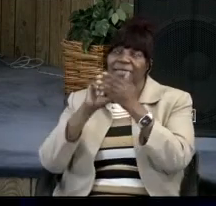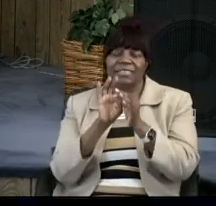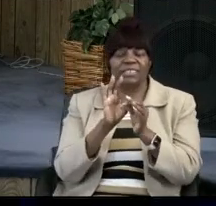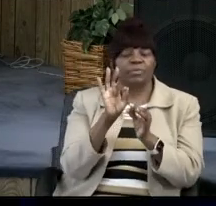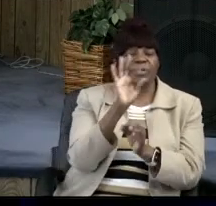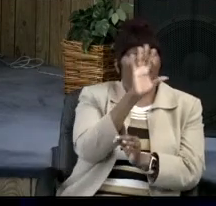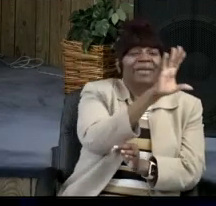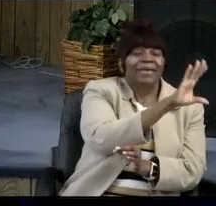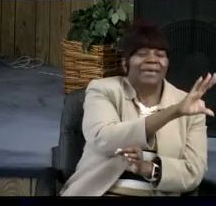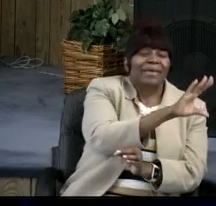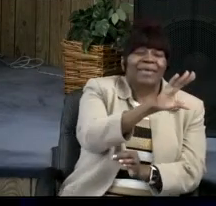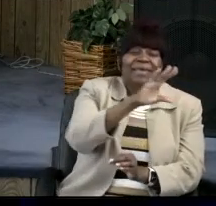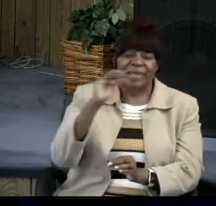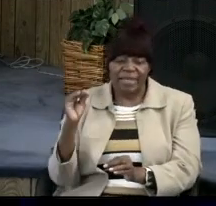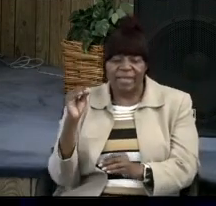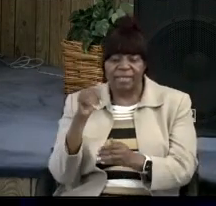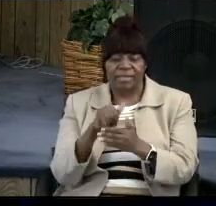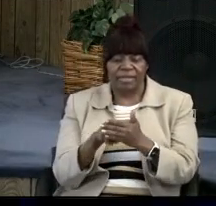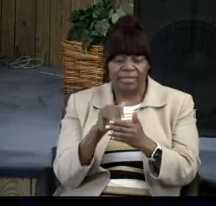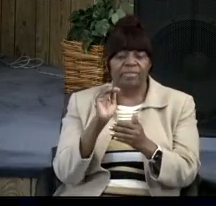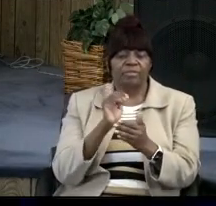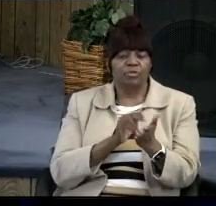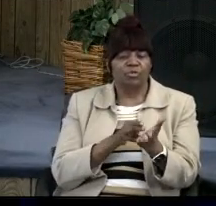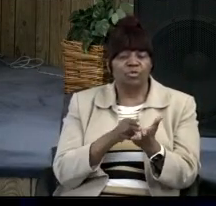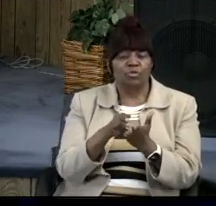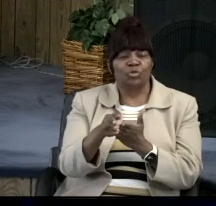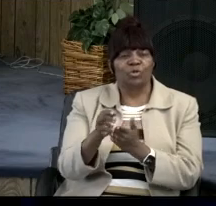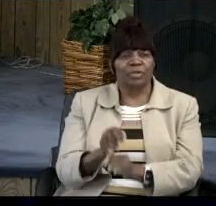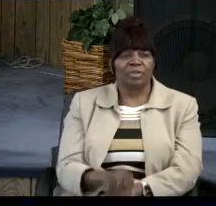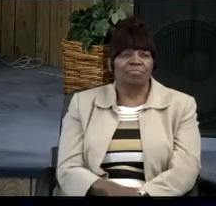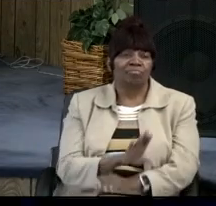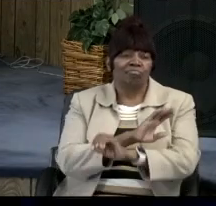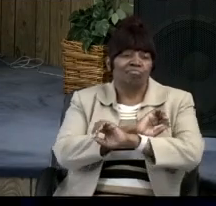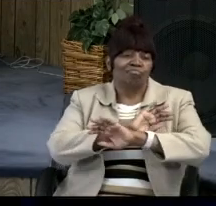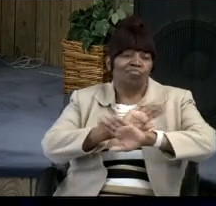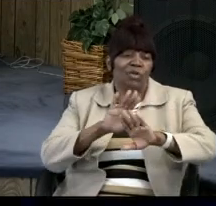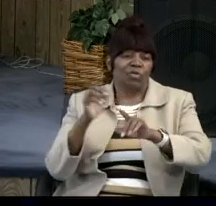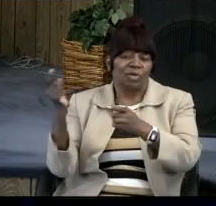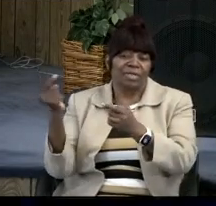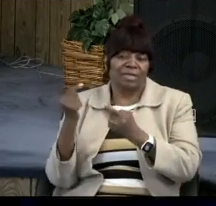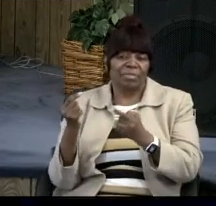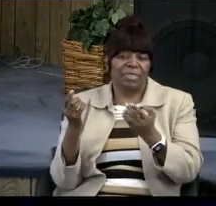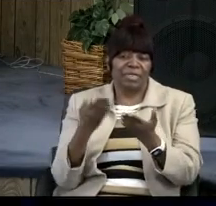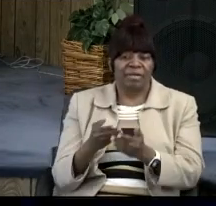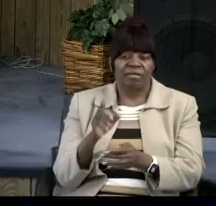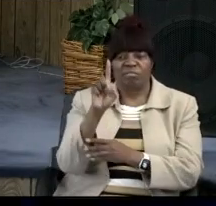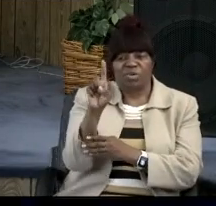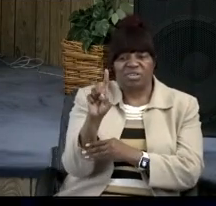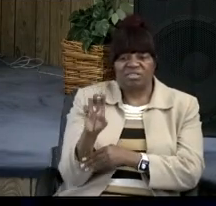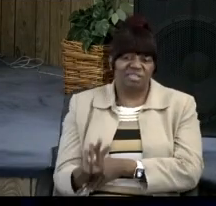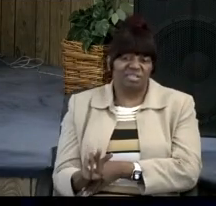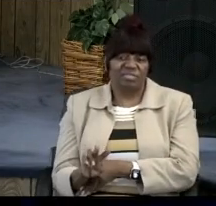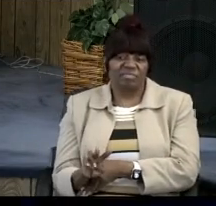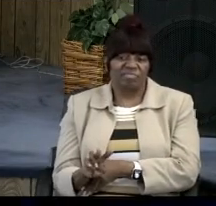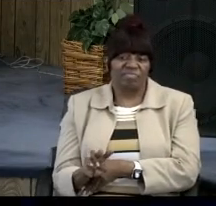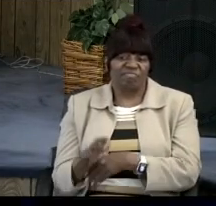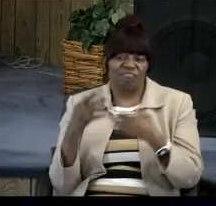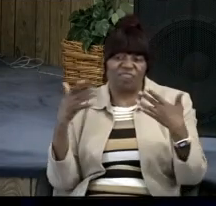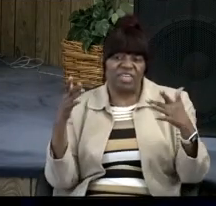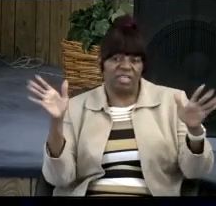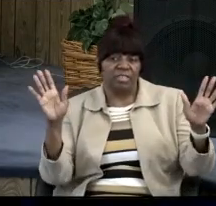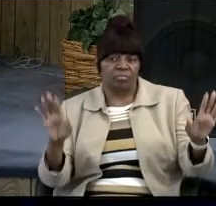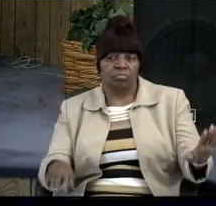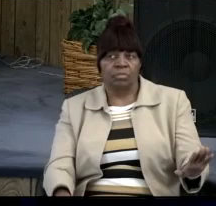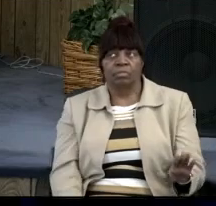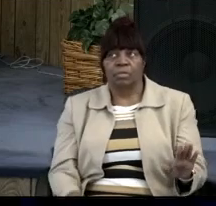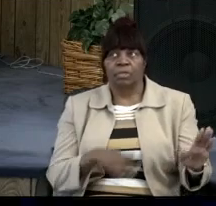spirit and in truth. Ain't no coming to God half done. I